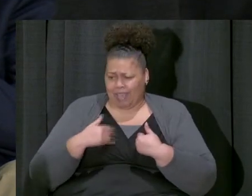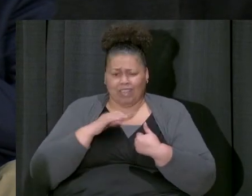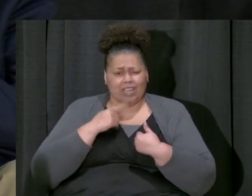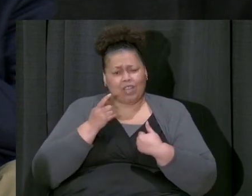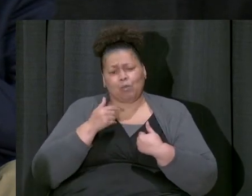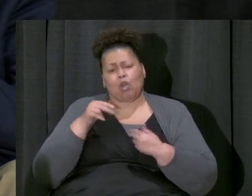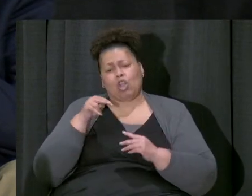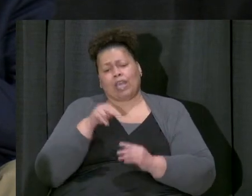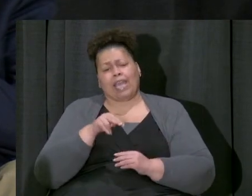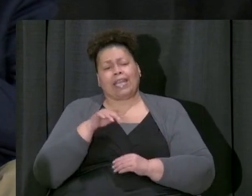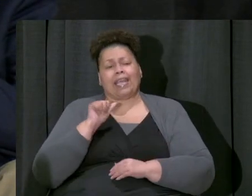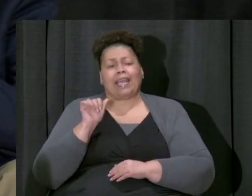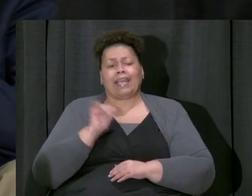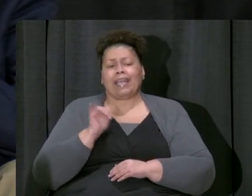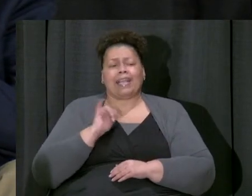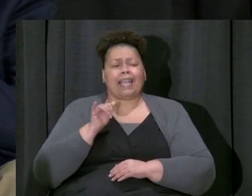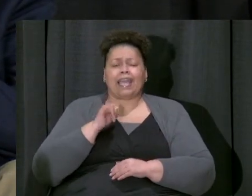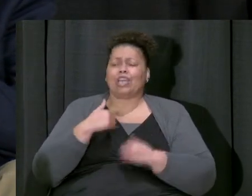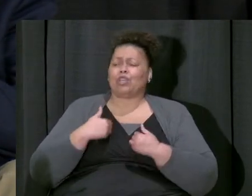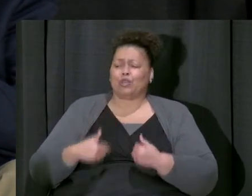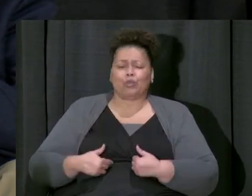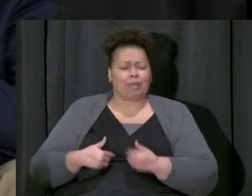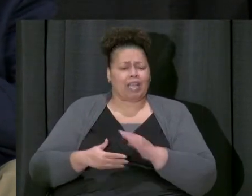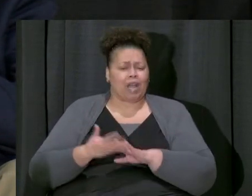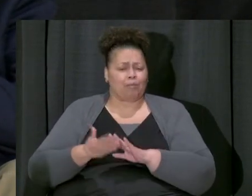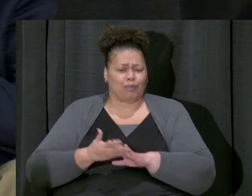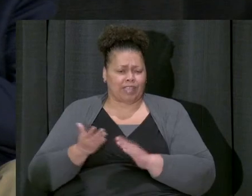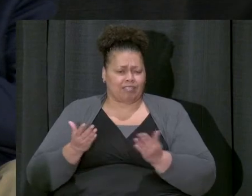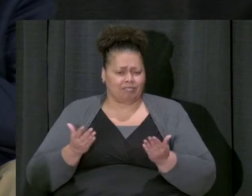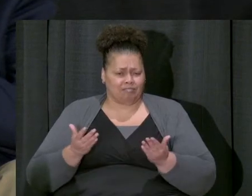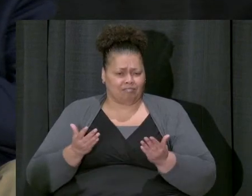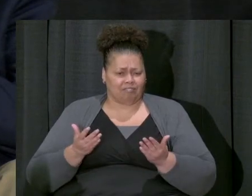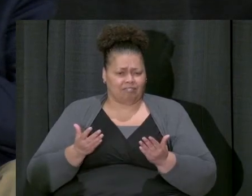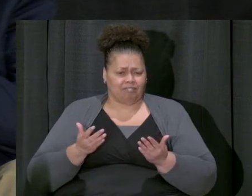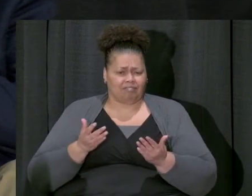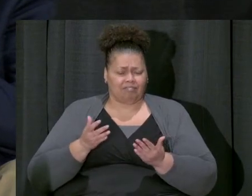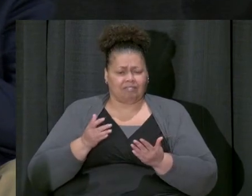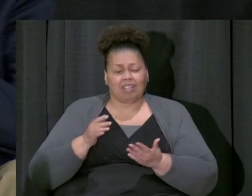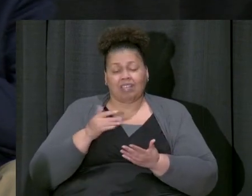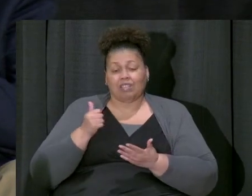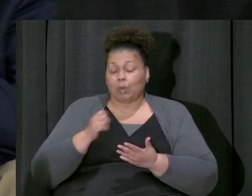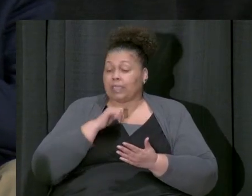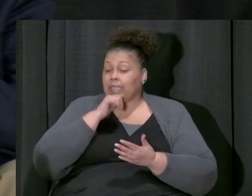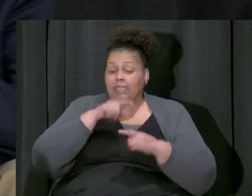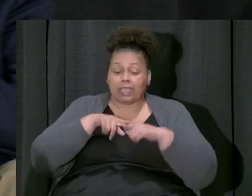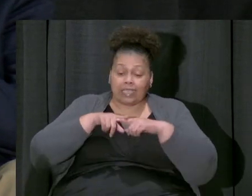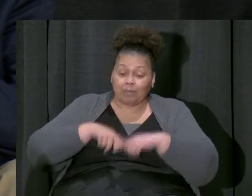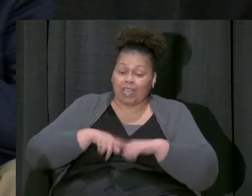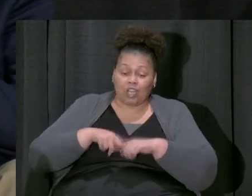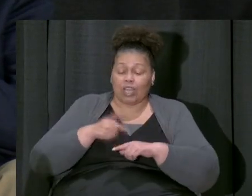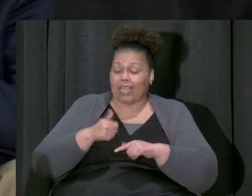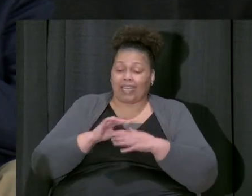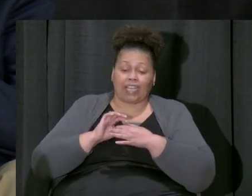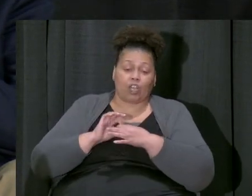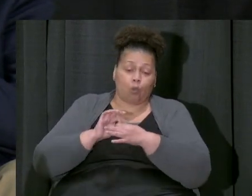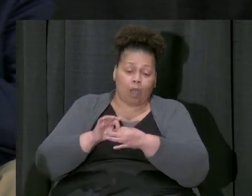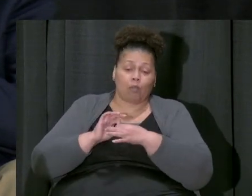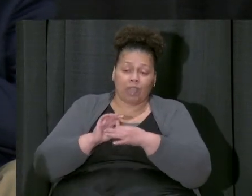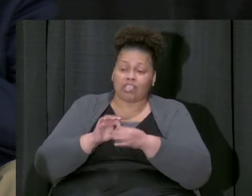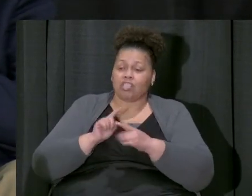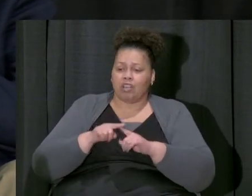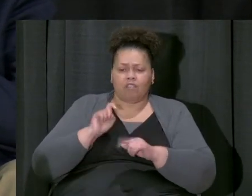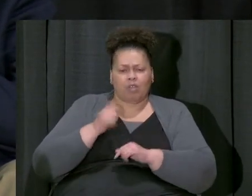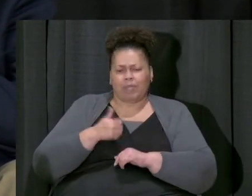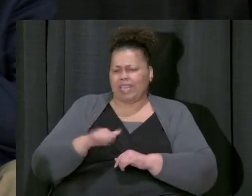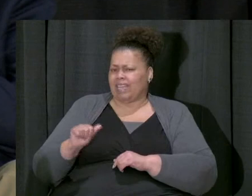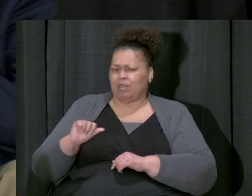a human does. It will operate like a human does, if you will. And so it doesn't depend on any cooperation from any place and to